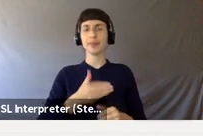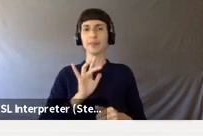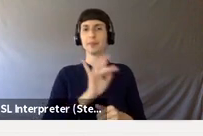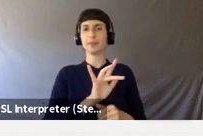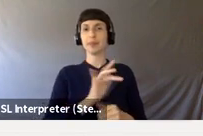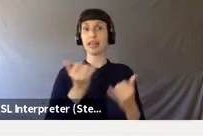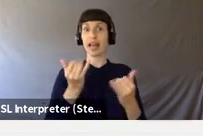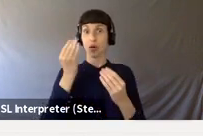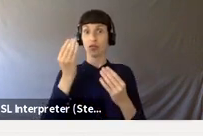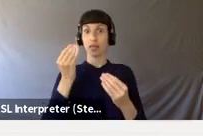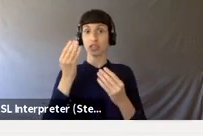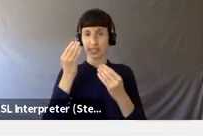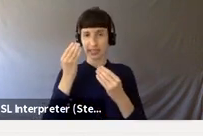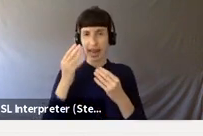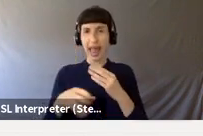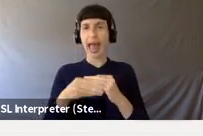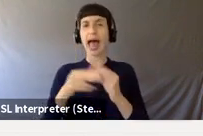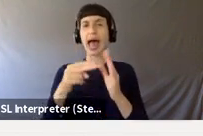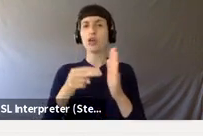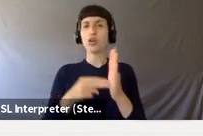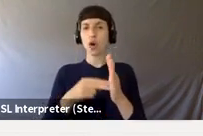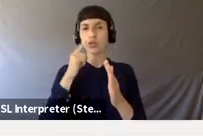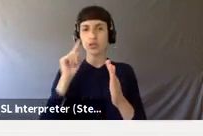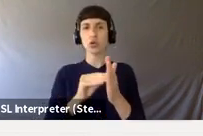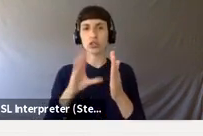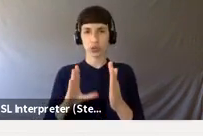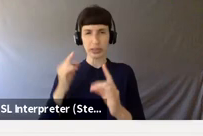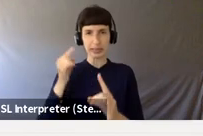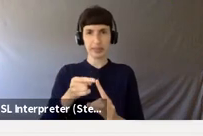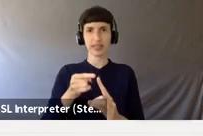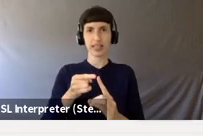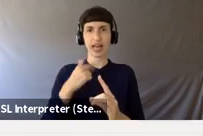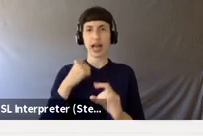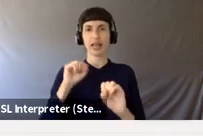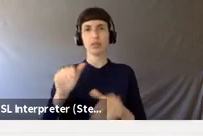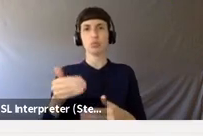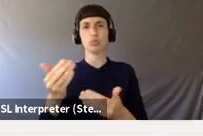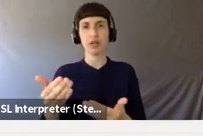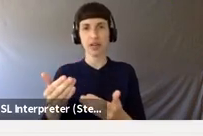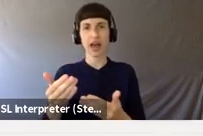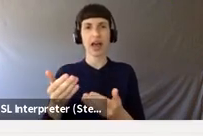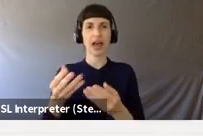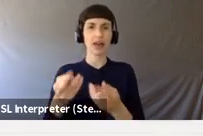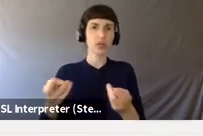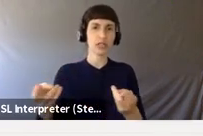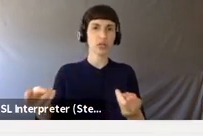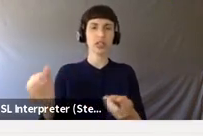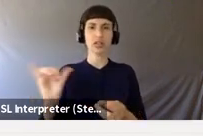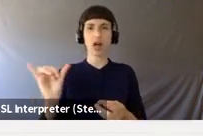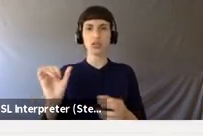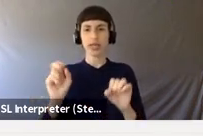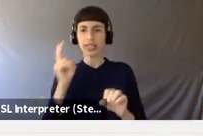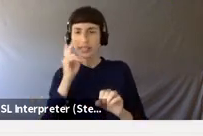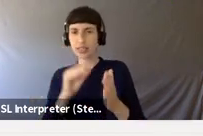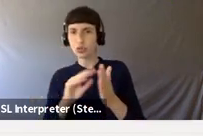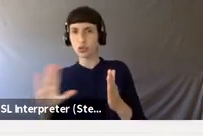information. I can add notes for them. I can provide them resources. And I can also see where my students are writing in their own journals.